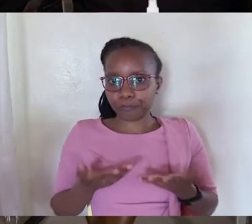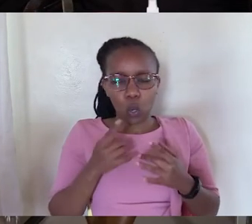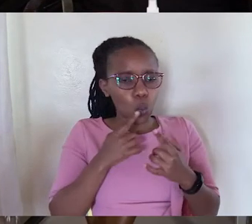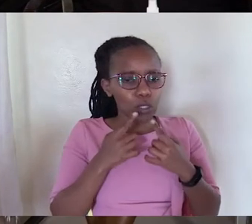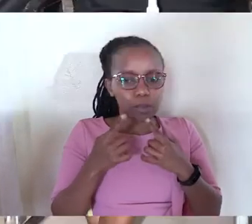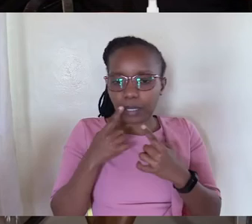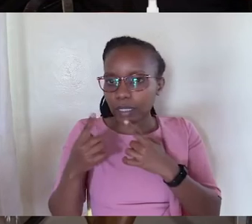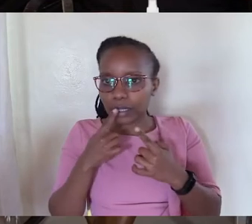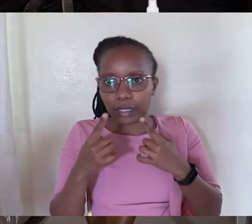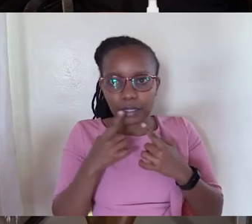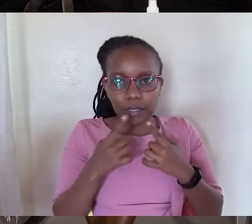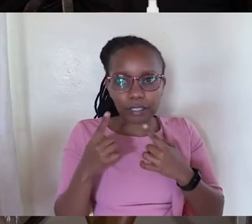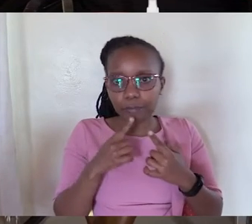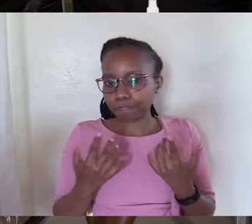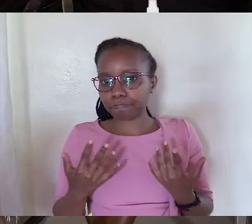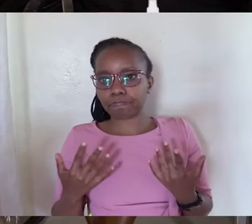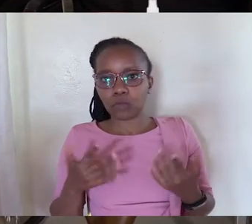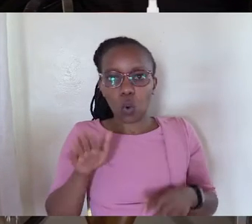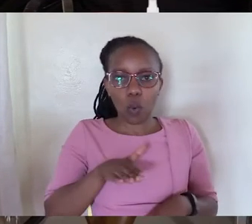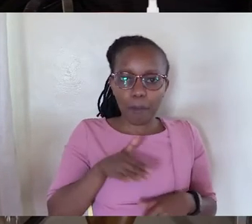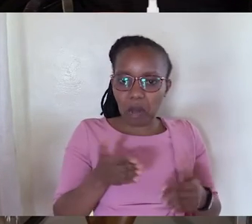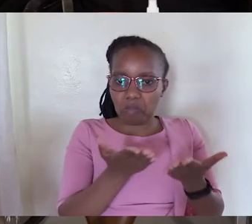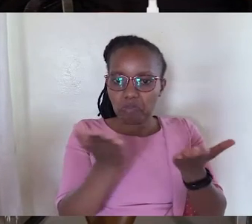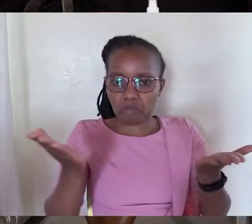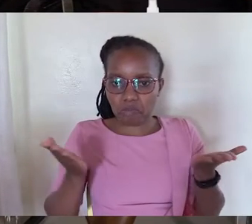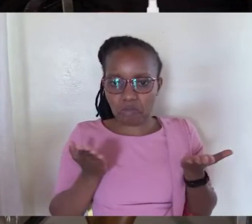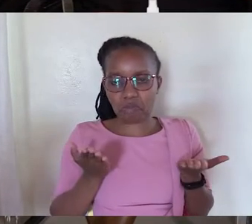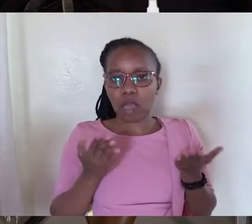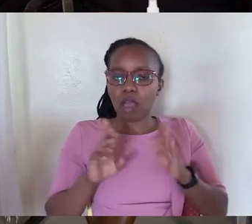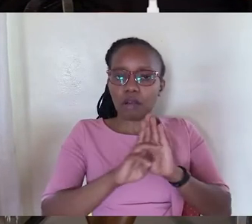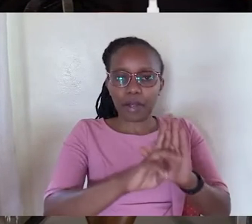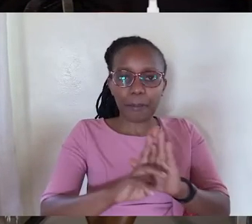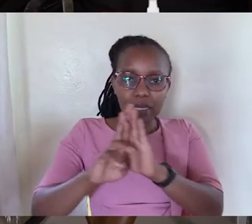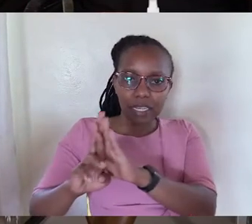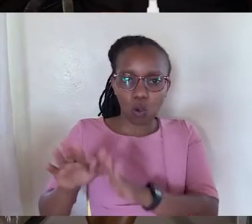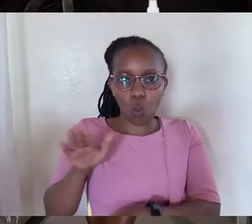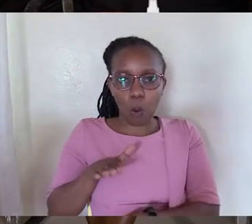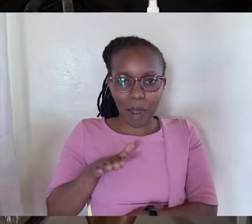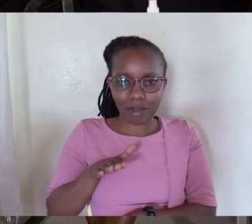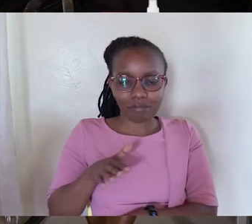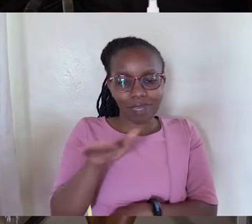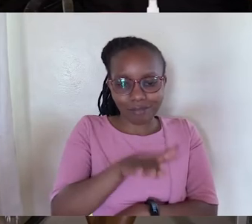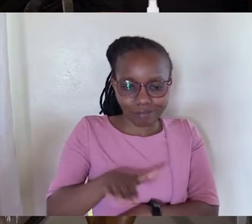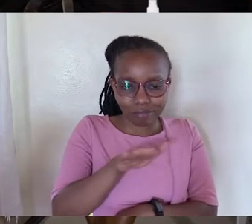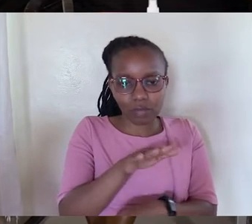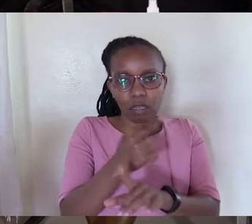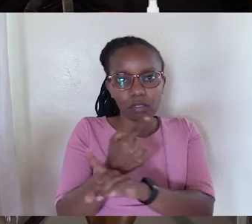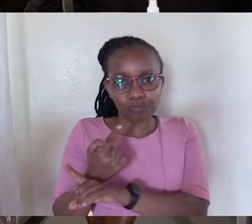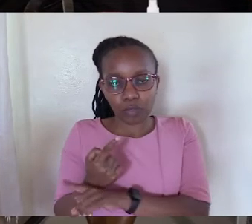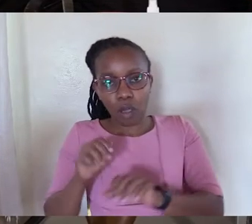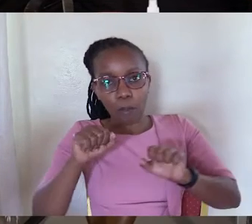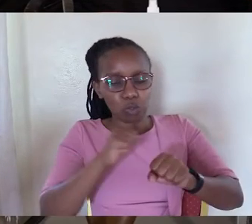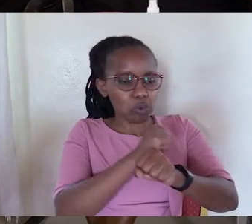speak for fellow women, we speak, we bring the voice of a woman in these spaces so that we can